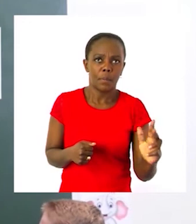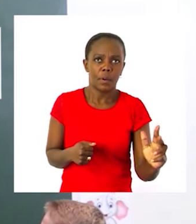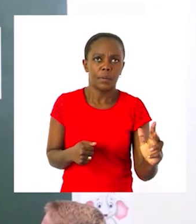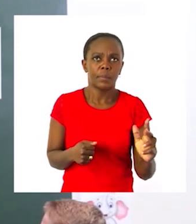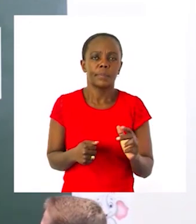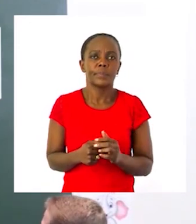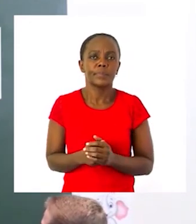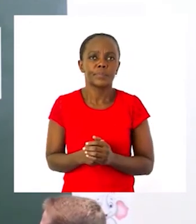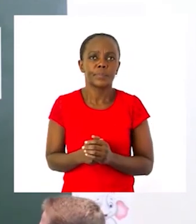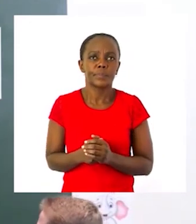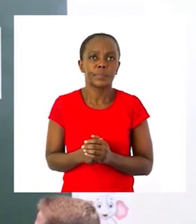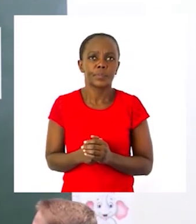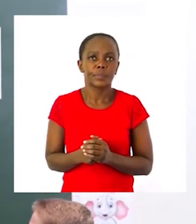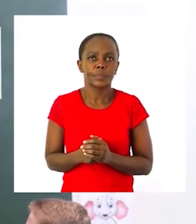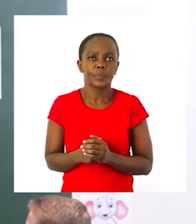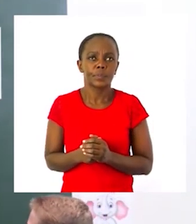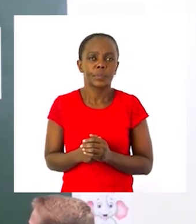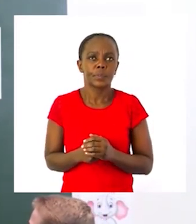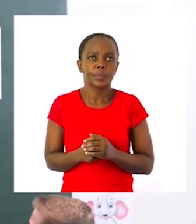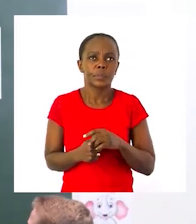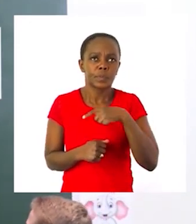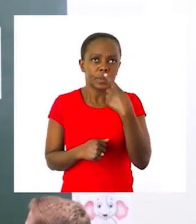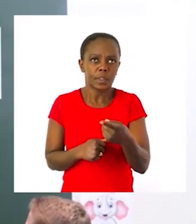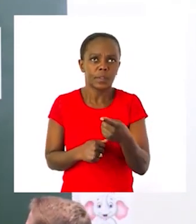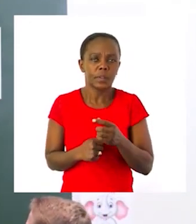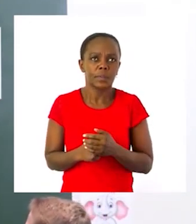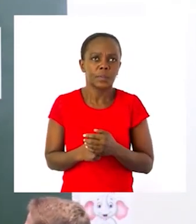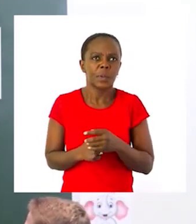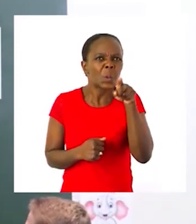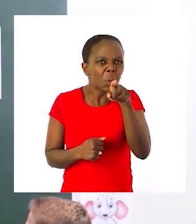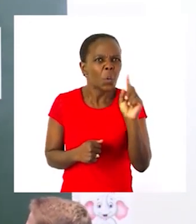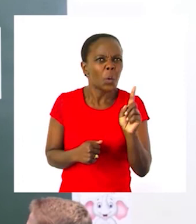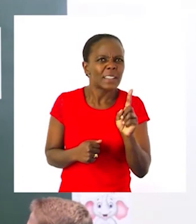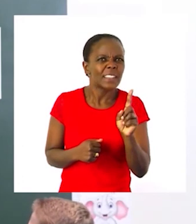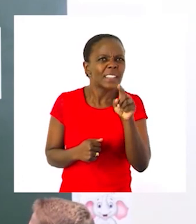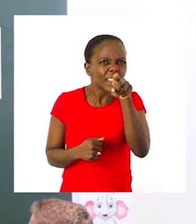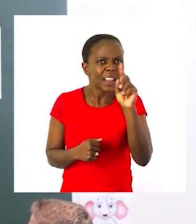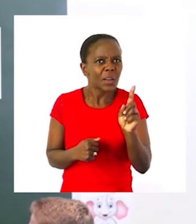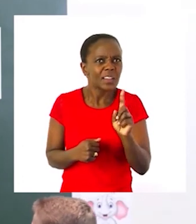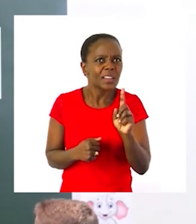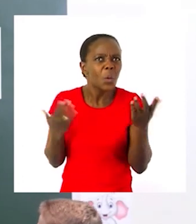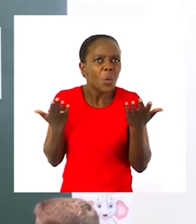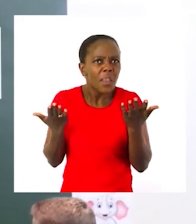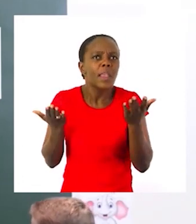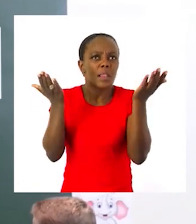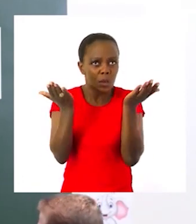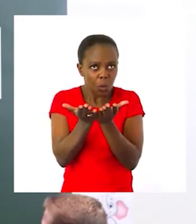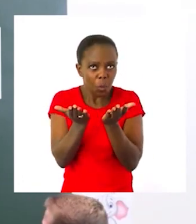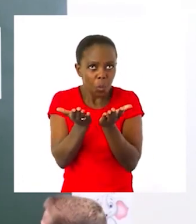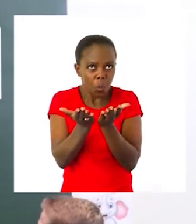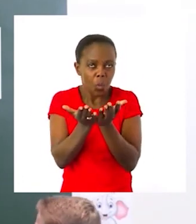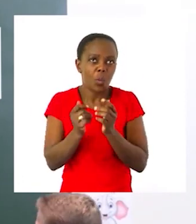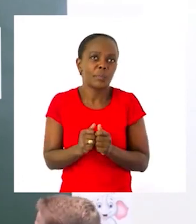people. The next picture is a School. Yes, it is a school.